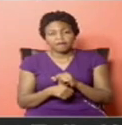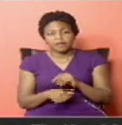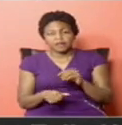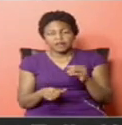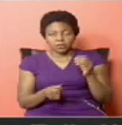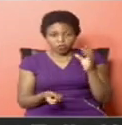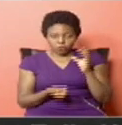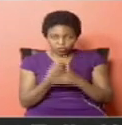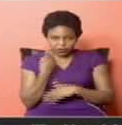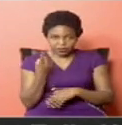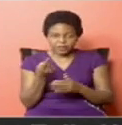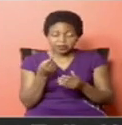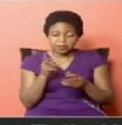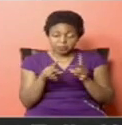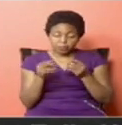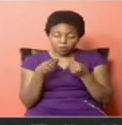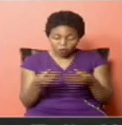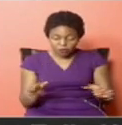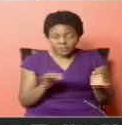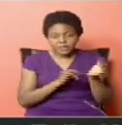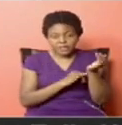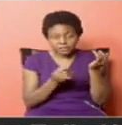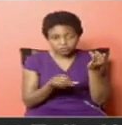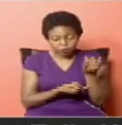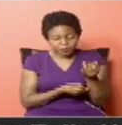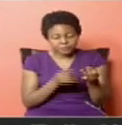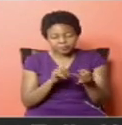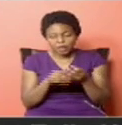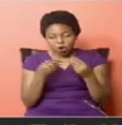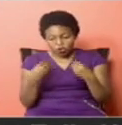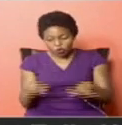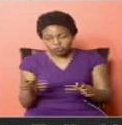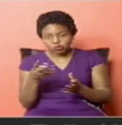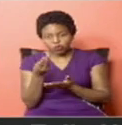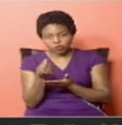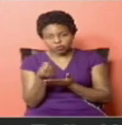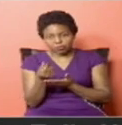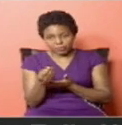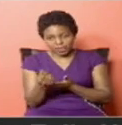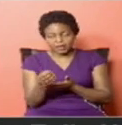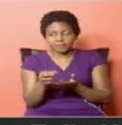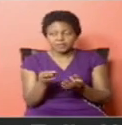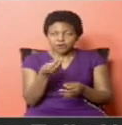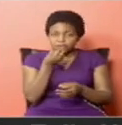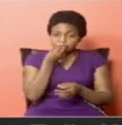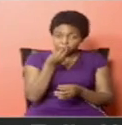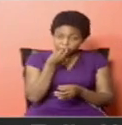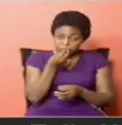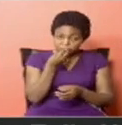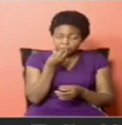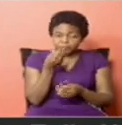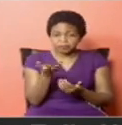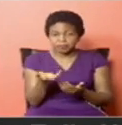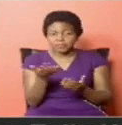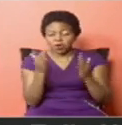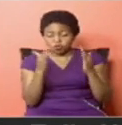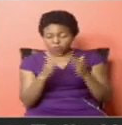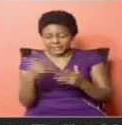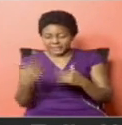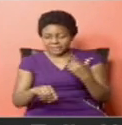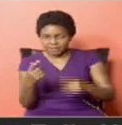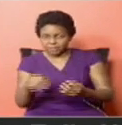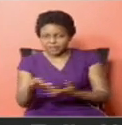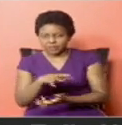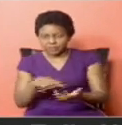in the form of loss of employment, loss of incomes, inadequate food and nutrition, domestic